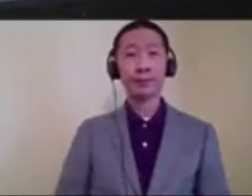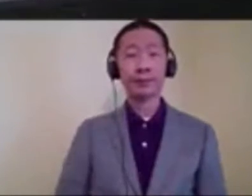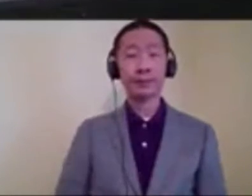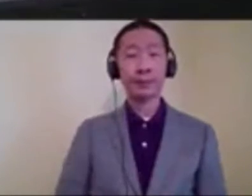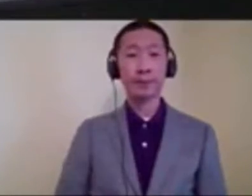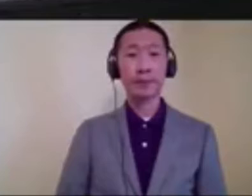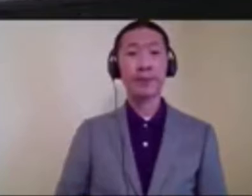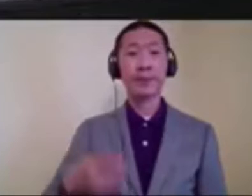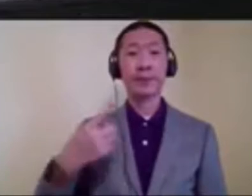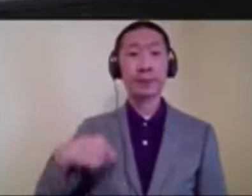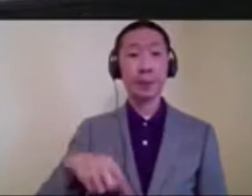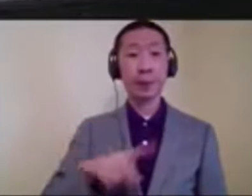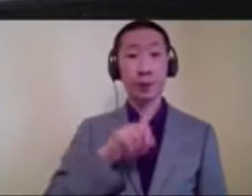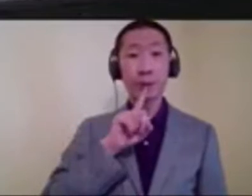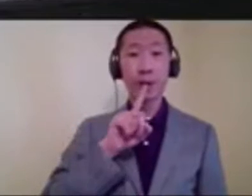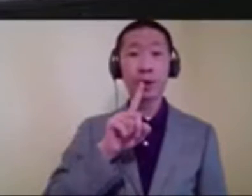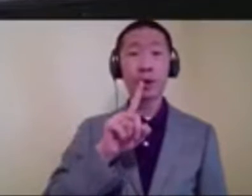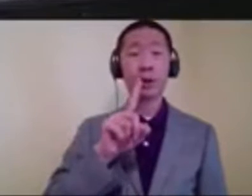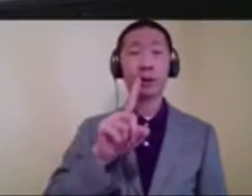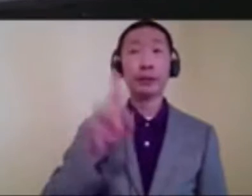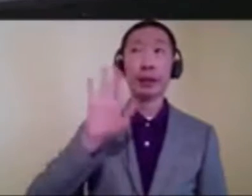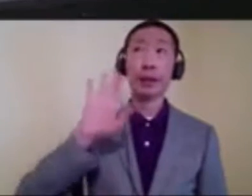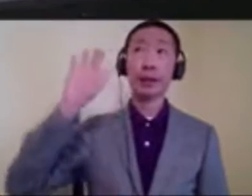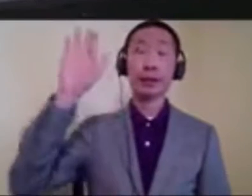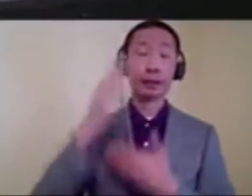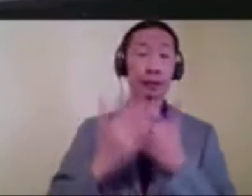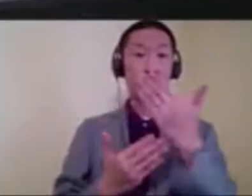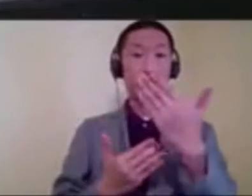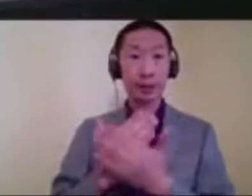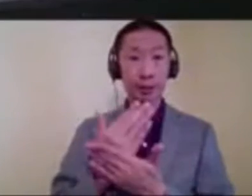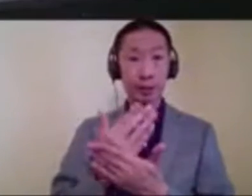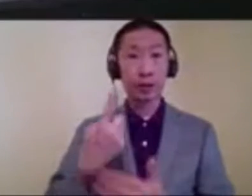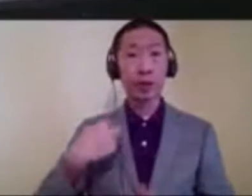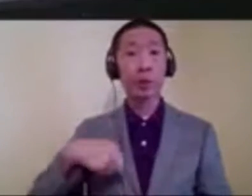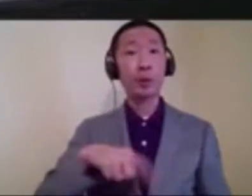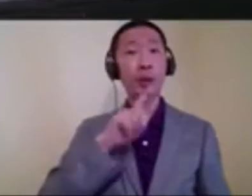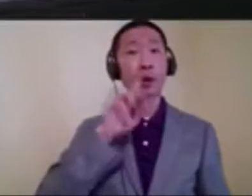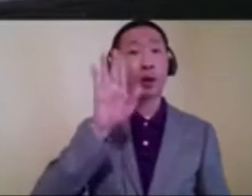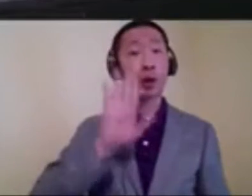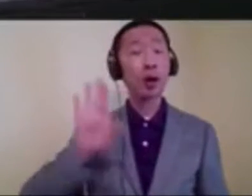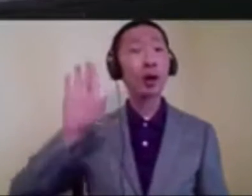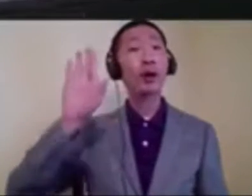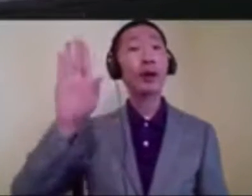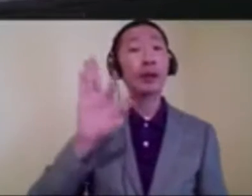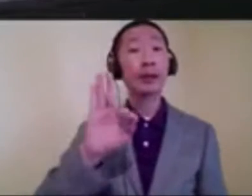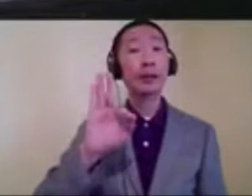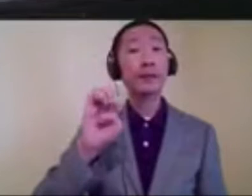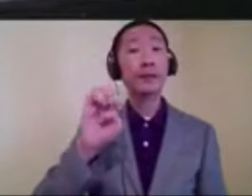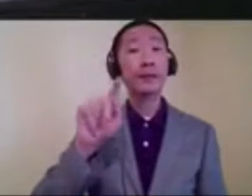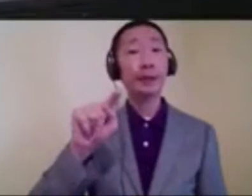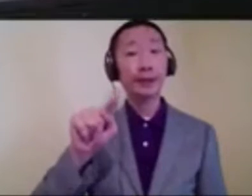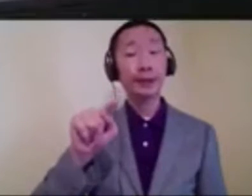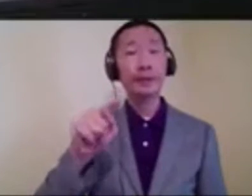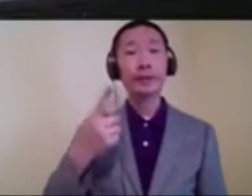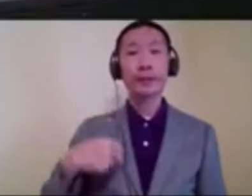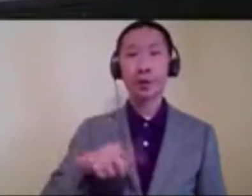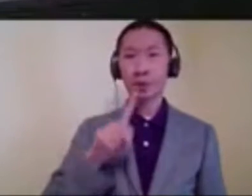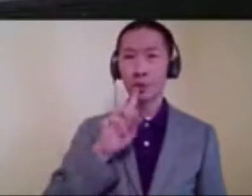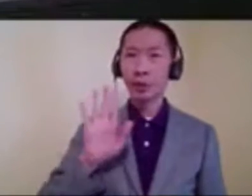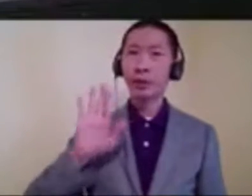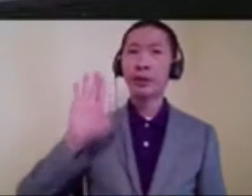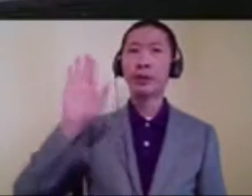We are his hands. We are his feet, we are